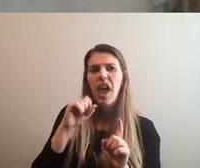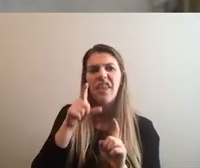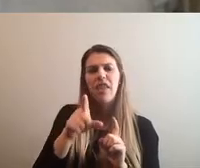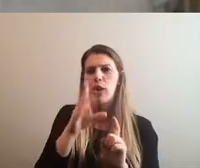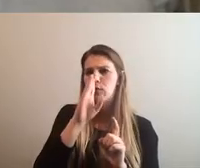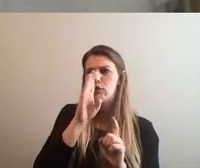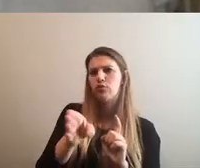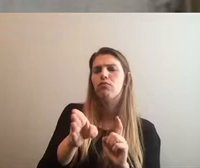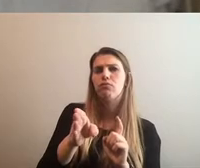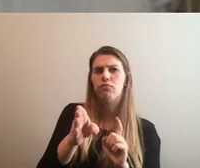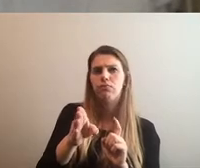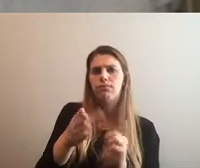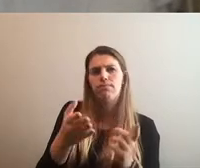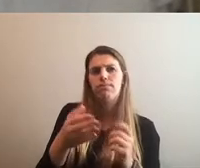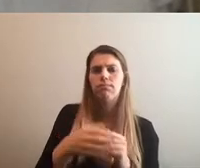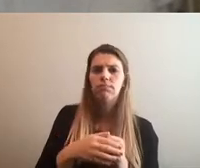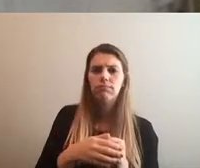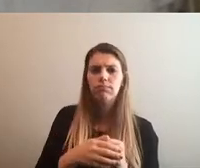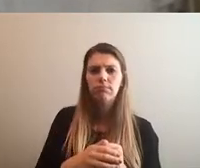coldly,